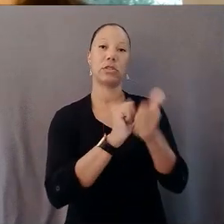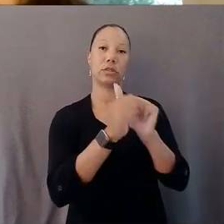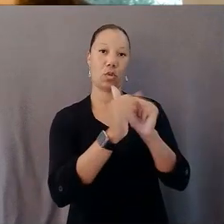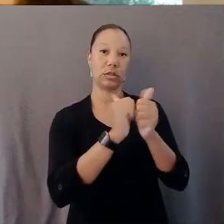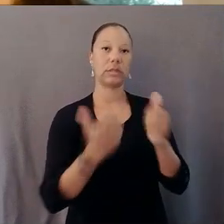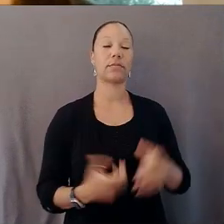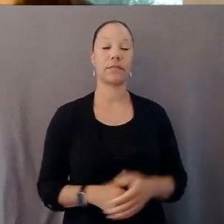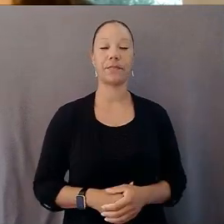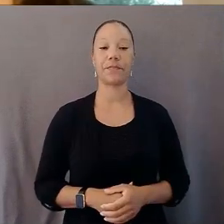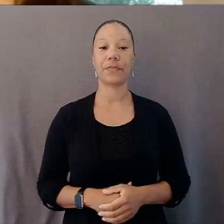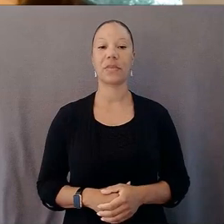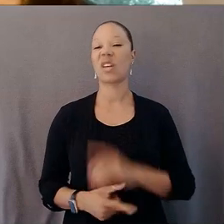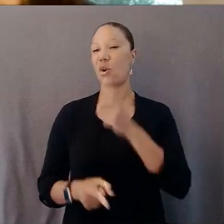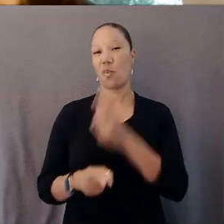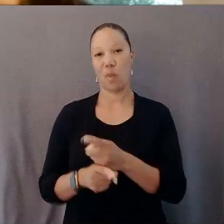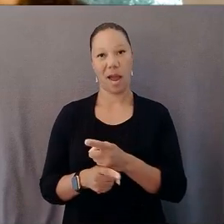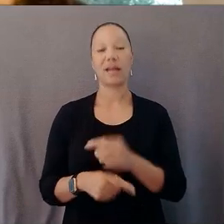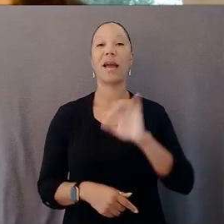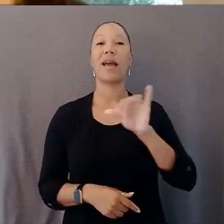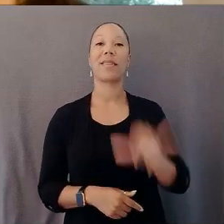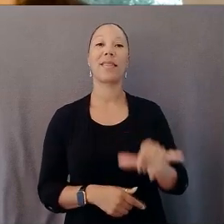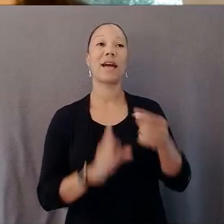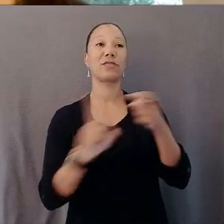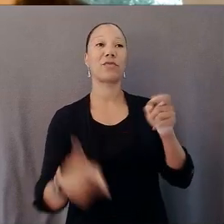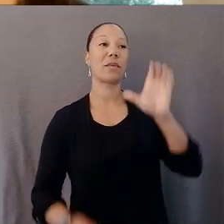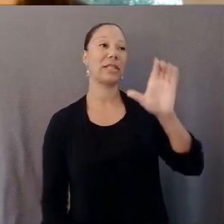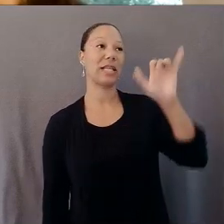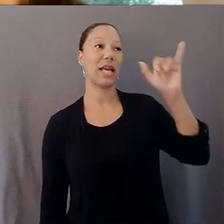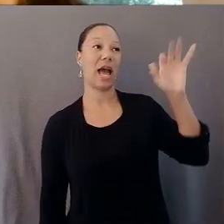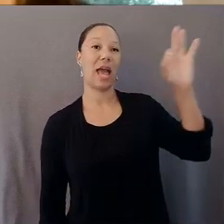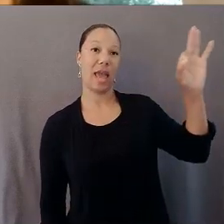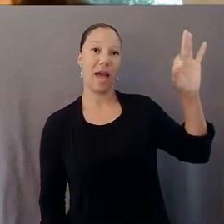athlete. Right, and that's just based on, CIF bylaw section